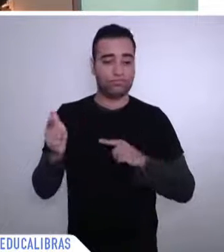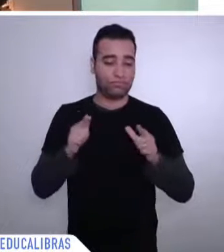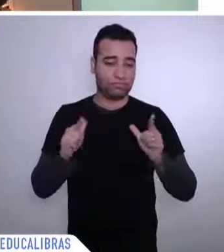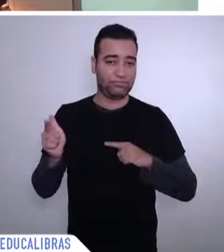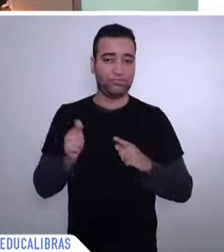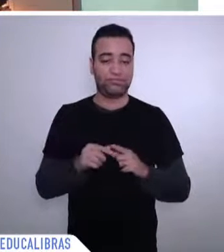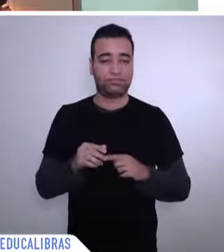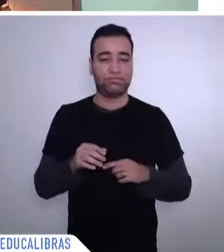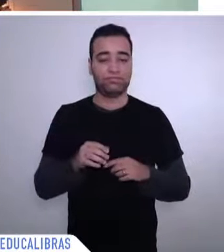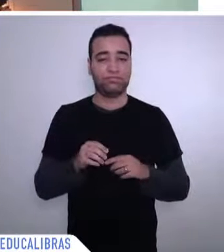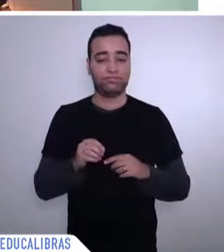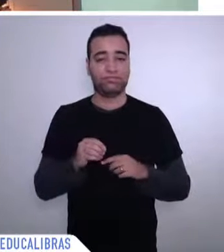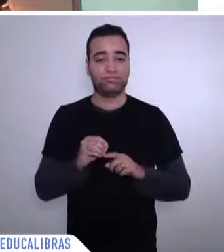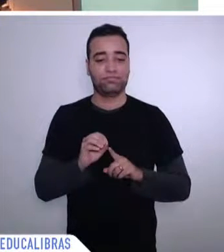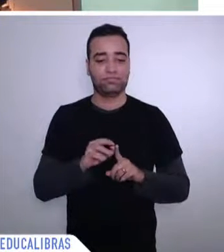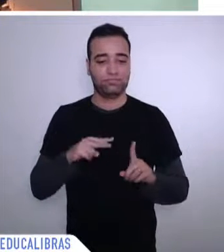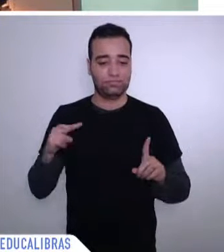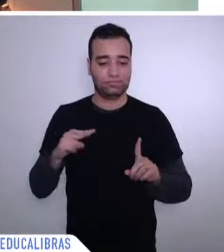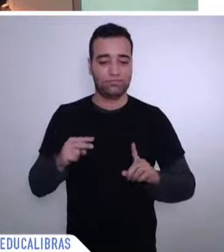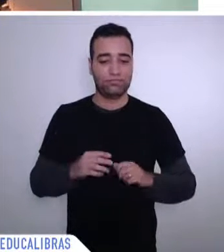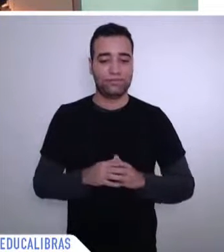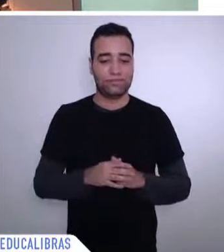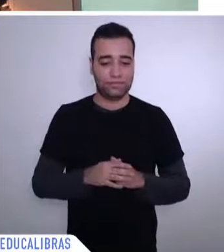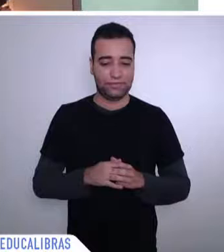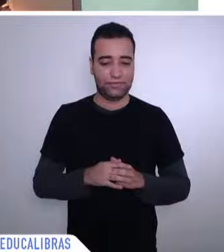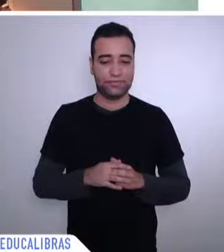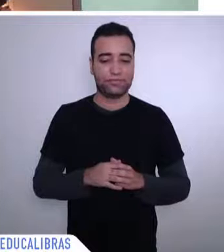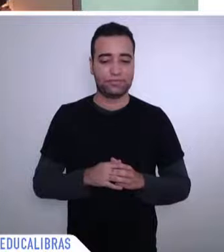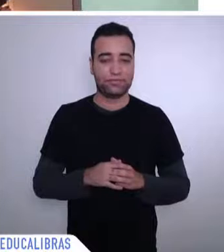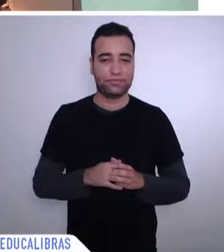own places in their cycle.